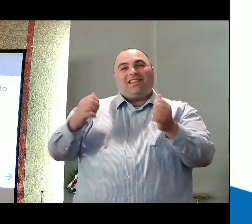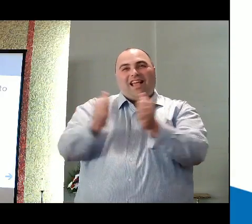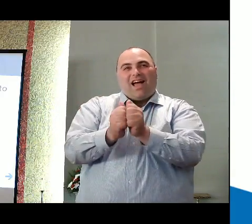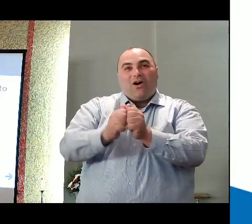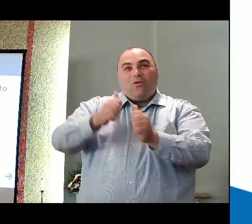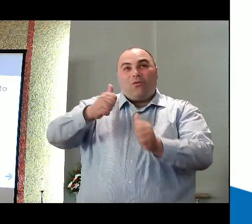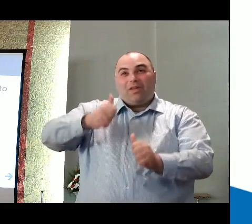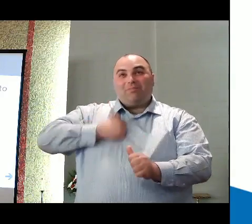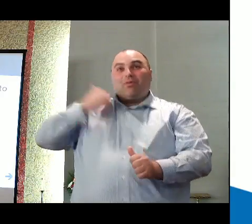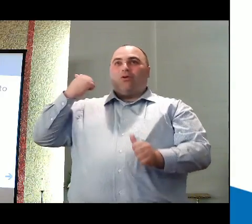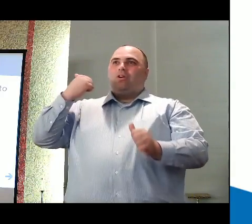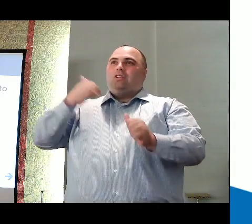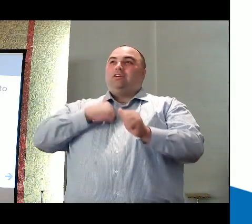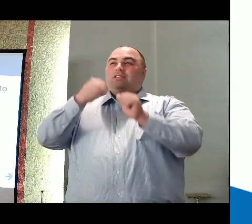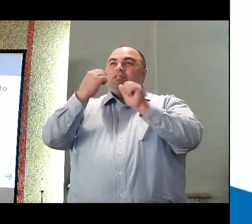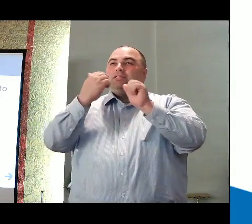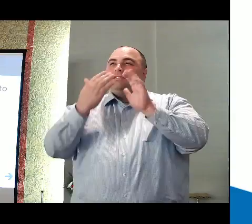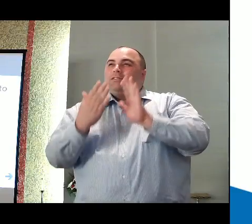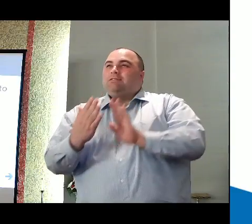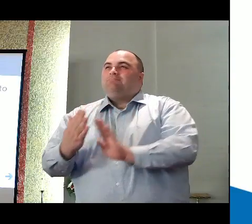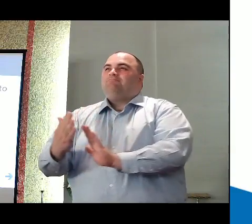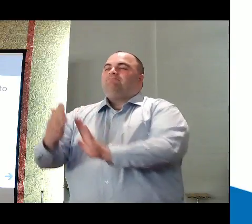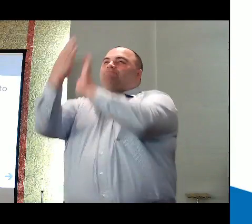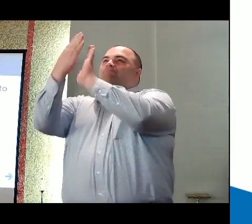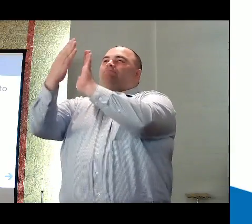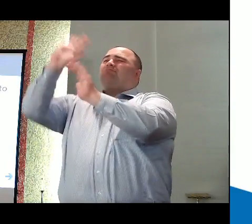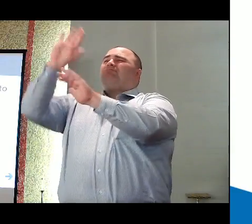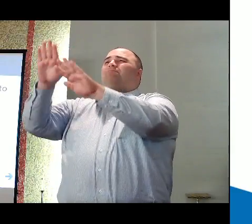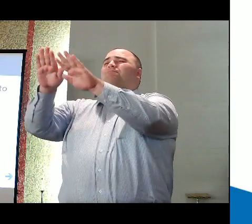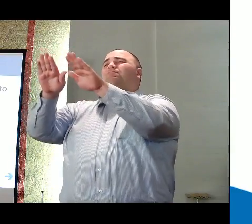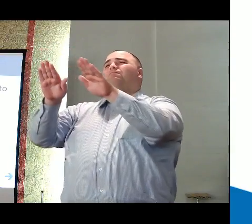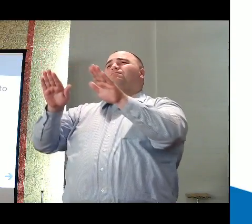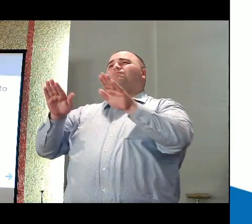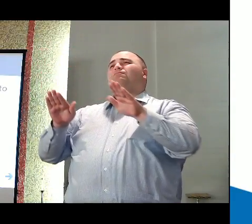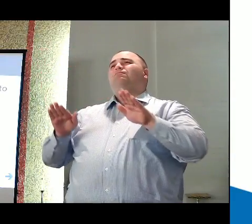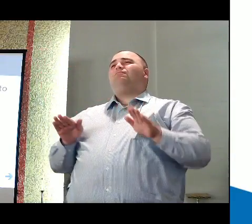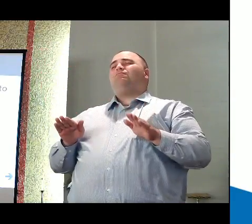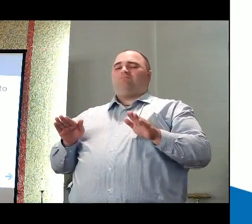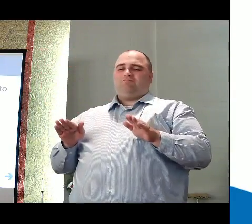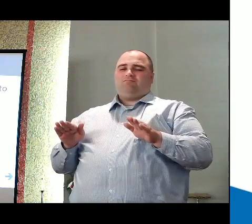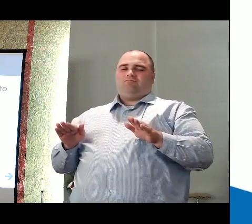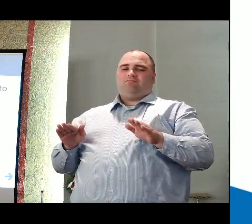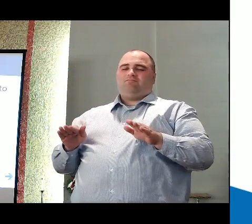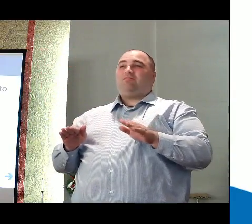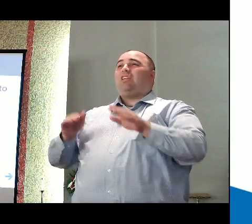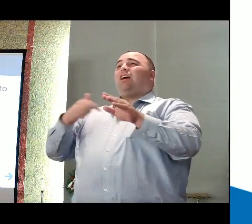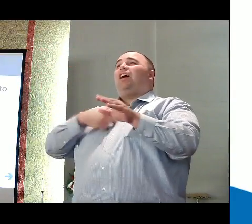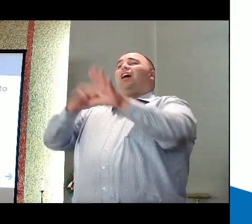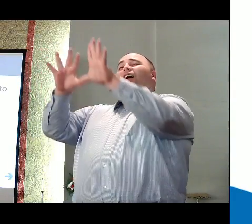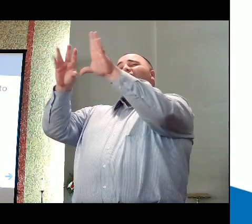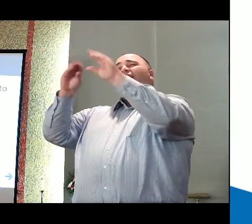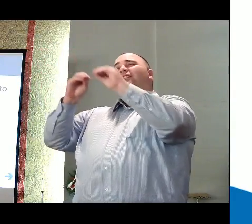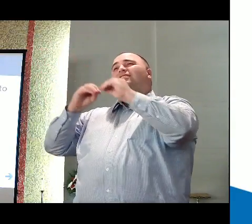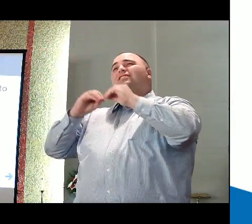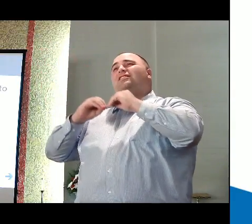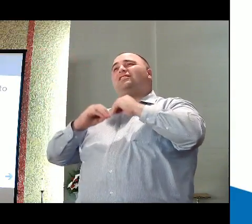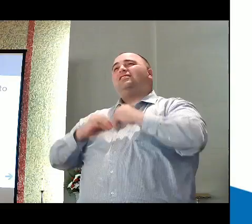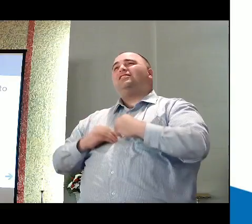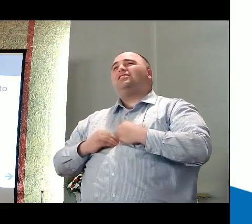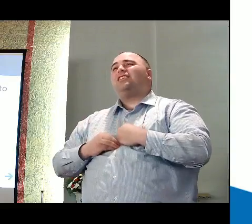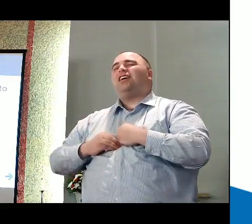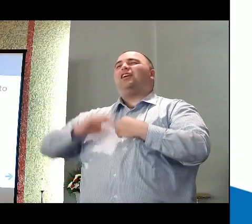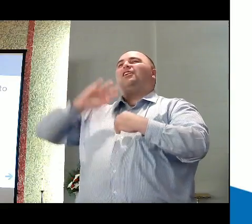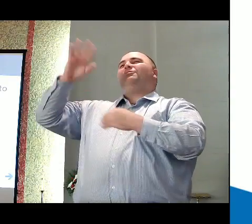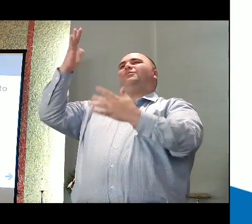So boldly I come before Your throne